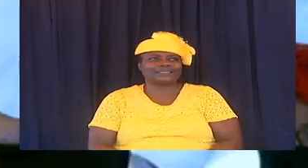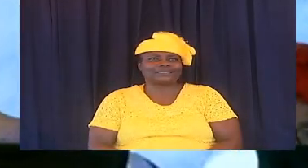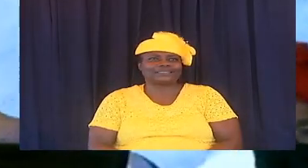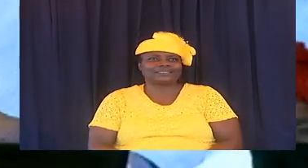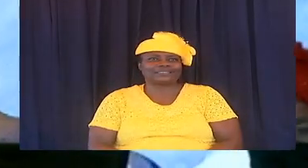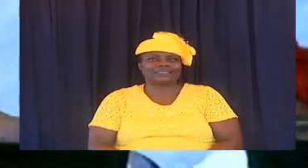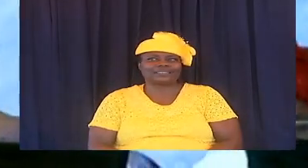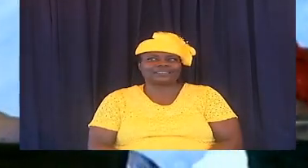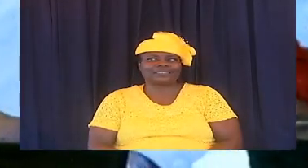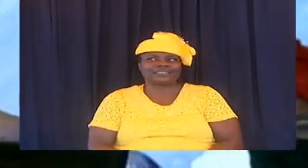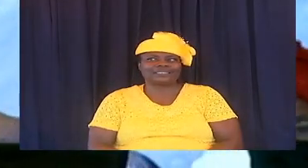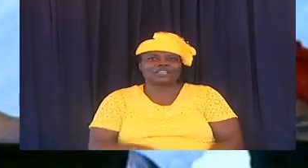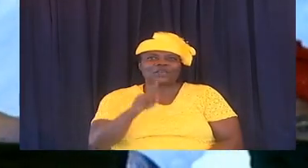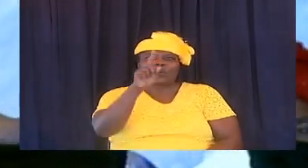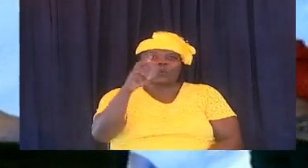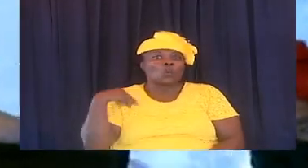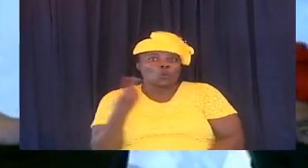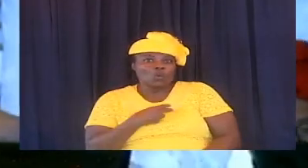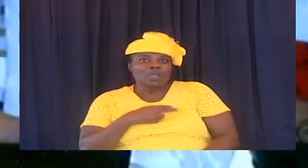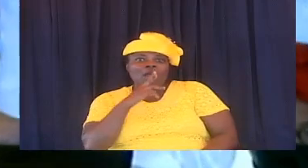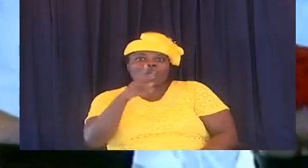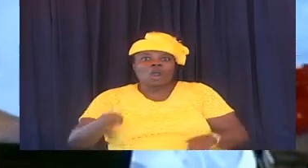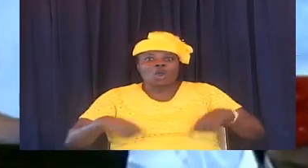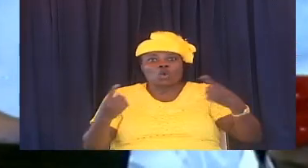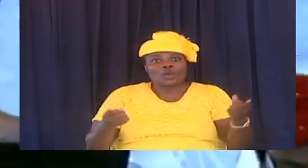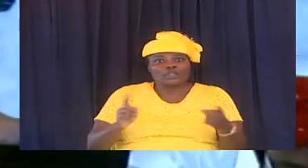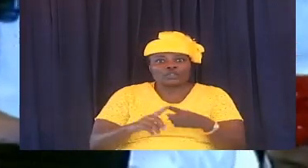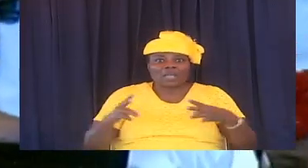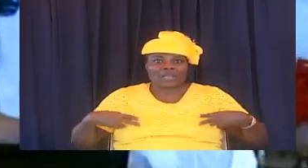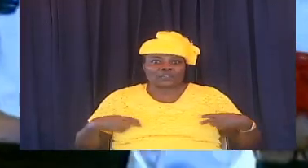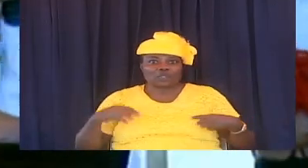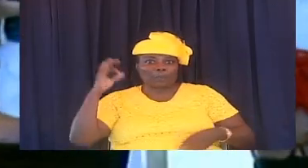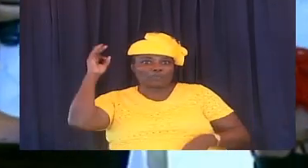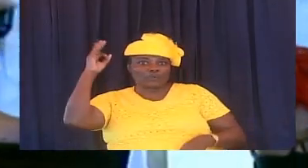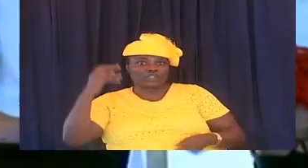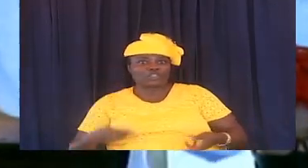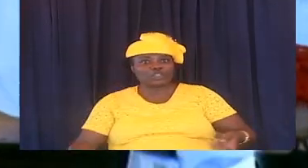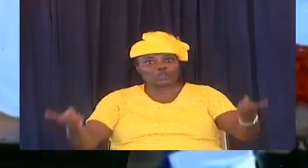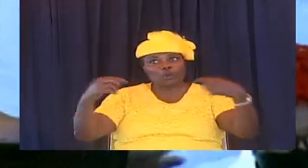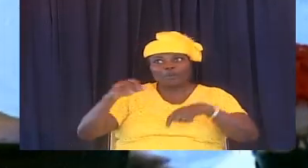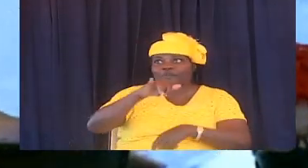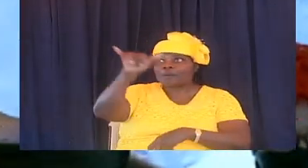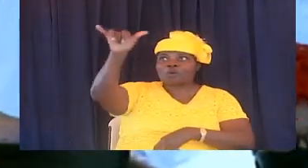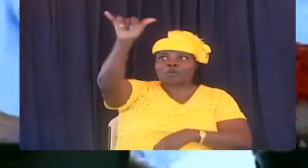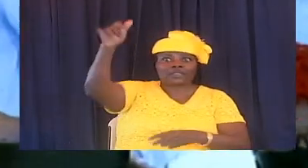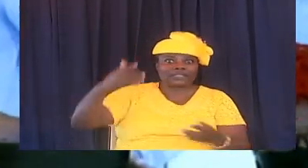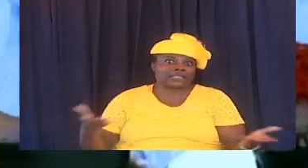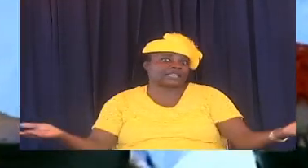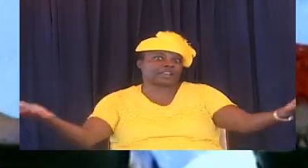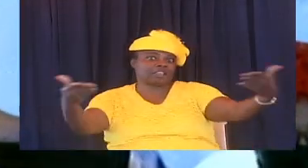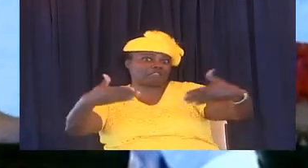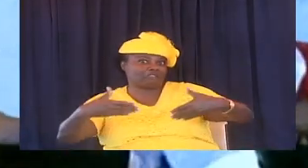We're having some preachers coming. They're not coming from foreign. Don't worry about COVID.